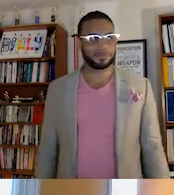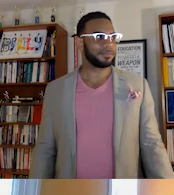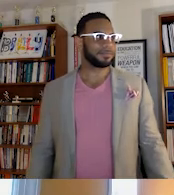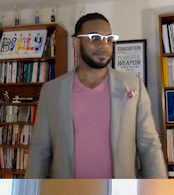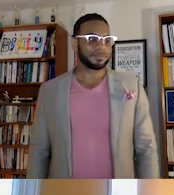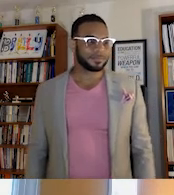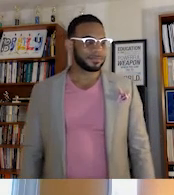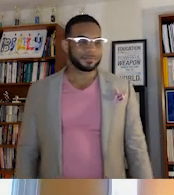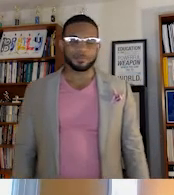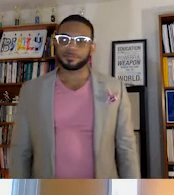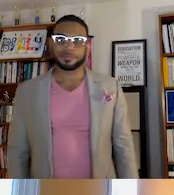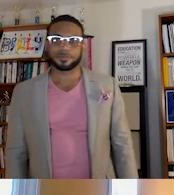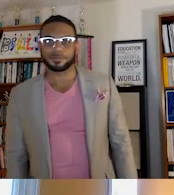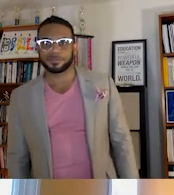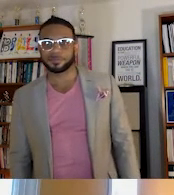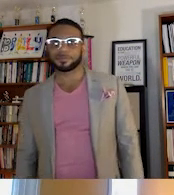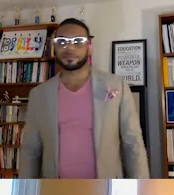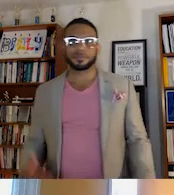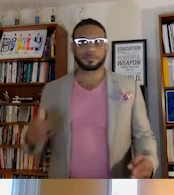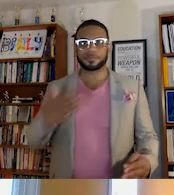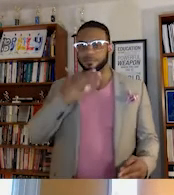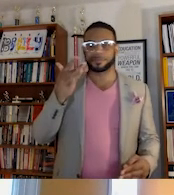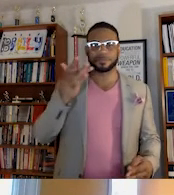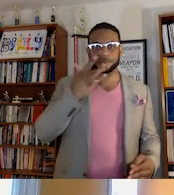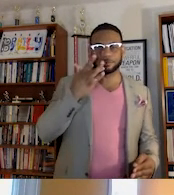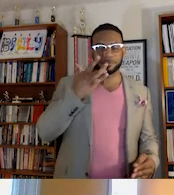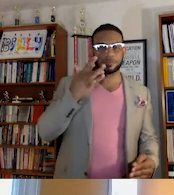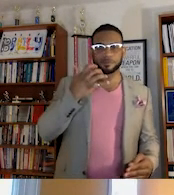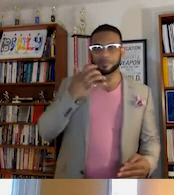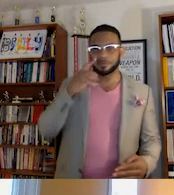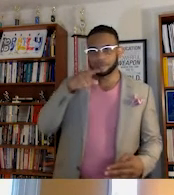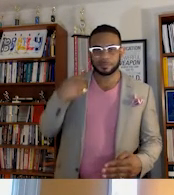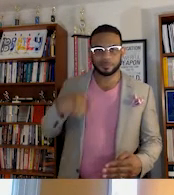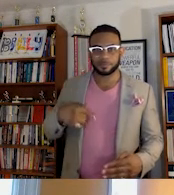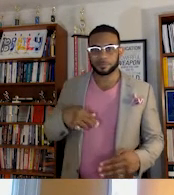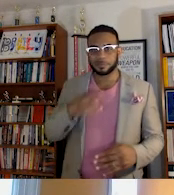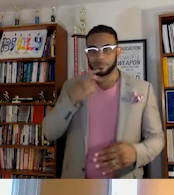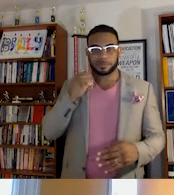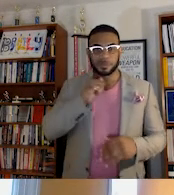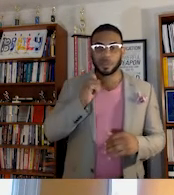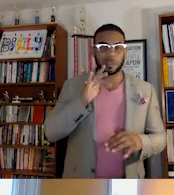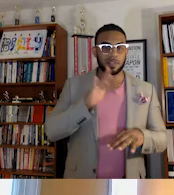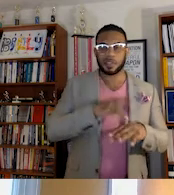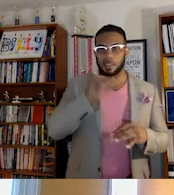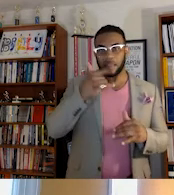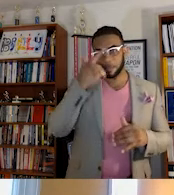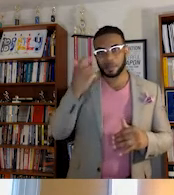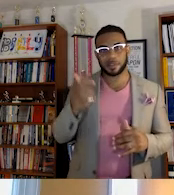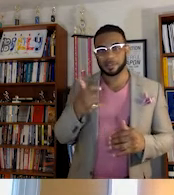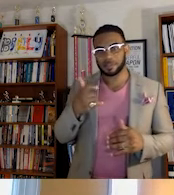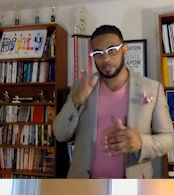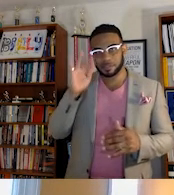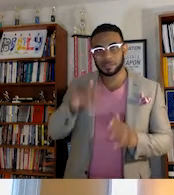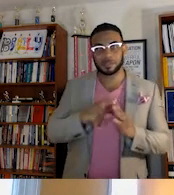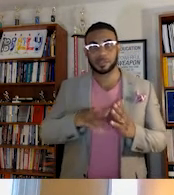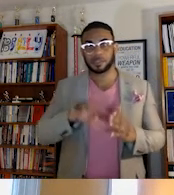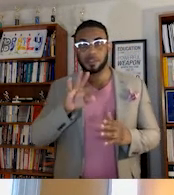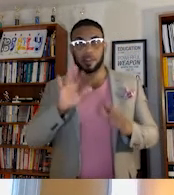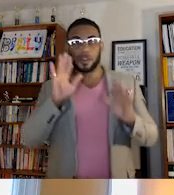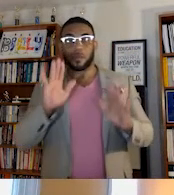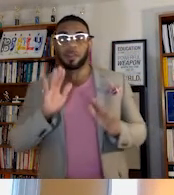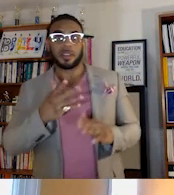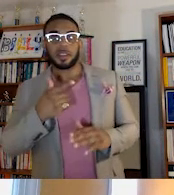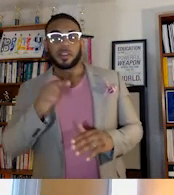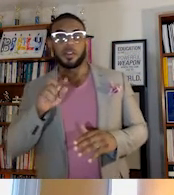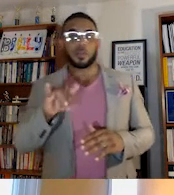eat at their favorite Chinese restaurant, which they won't even go to now because their great